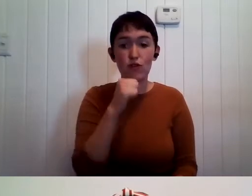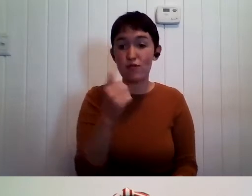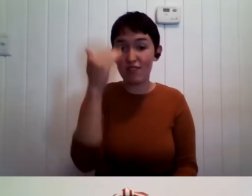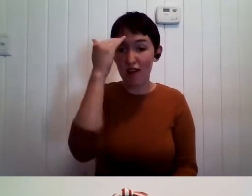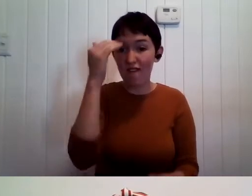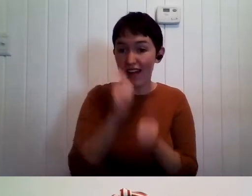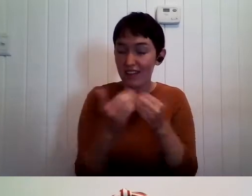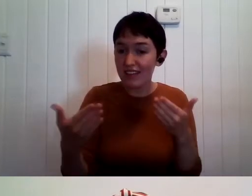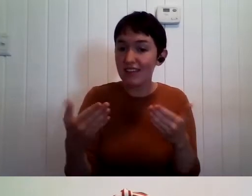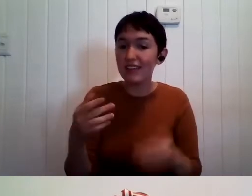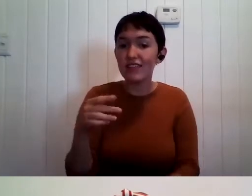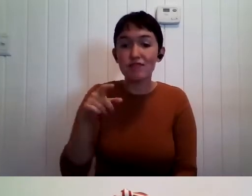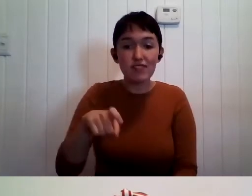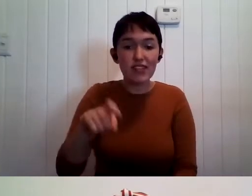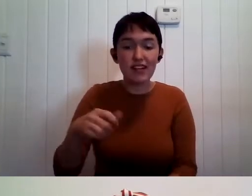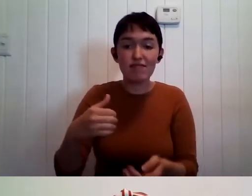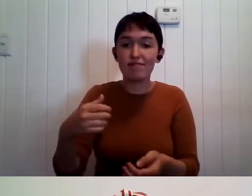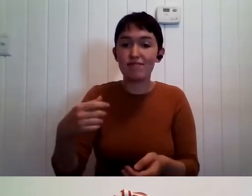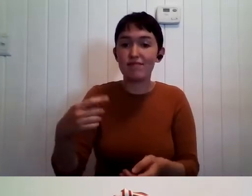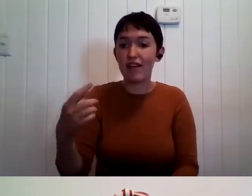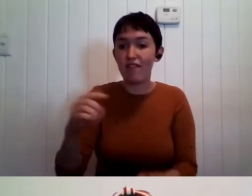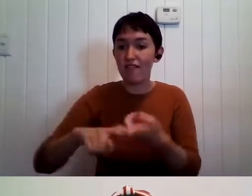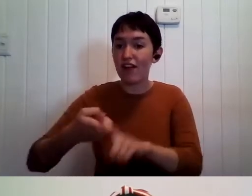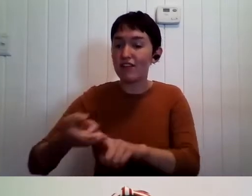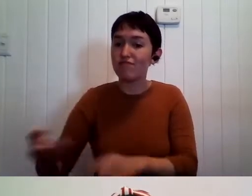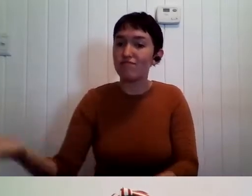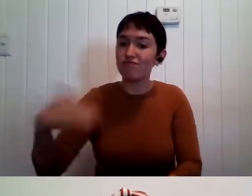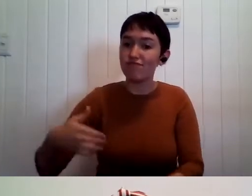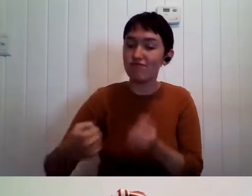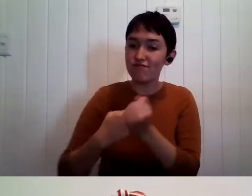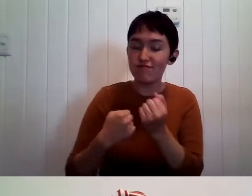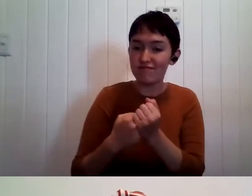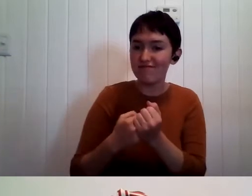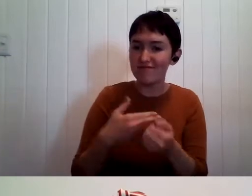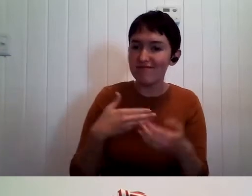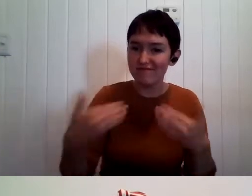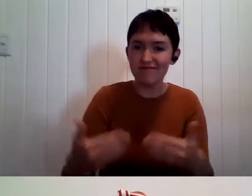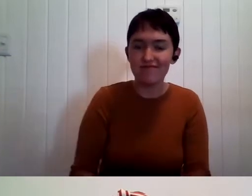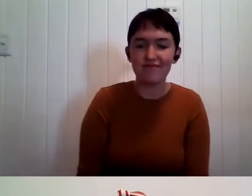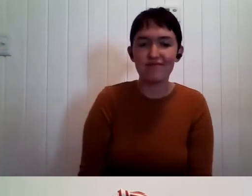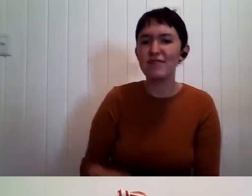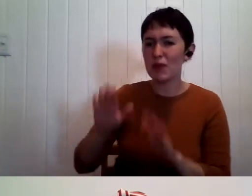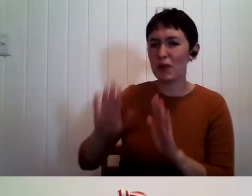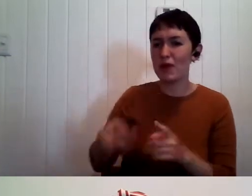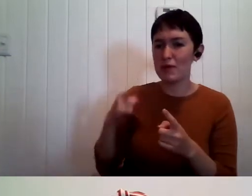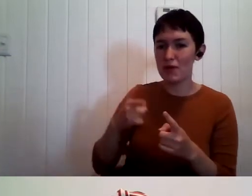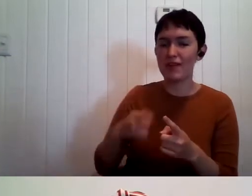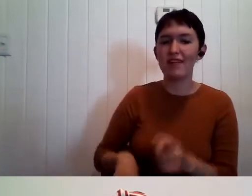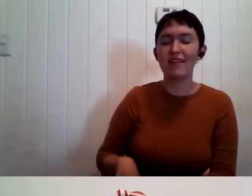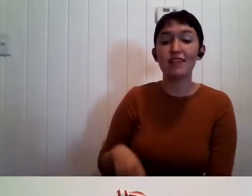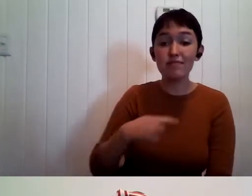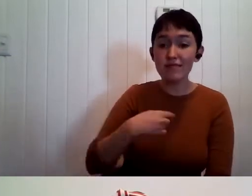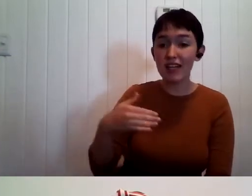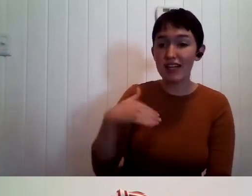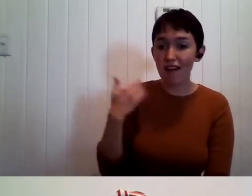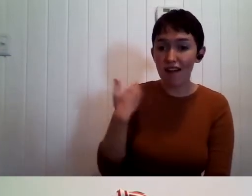on a friend to help me. That's a really excellent point, and I'm glad you brought that up, because I think a lot of times folks, myself when I was younger, I thought